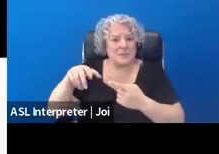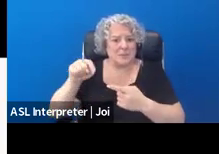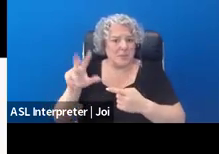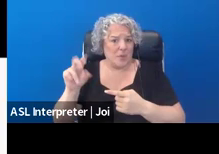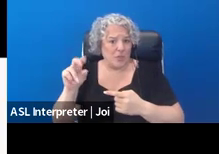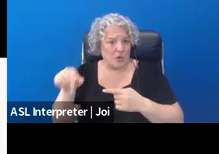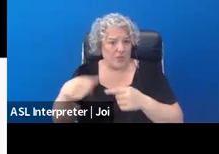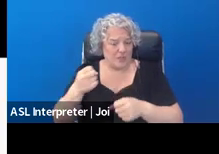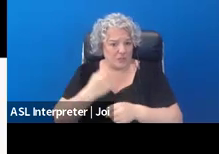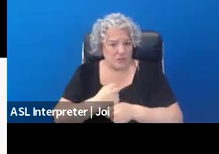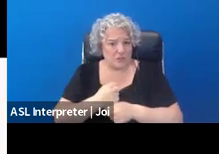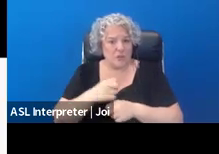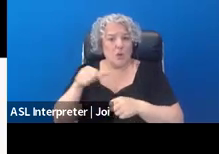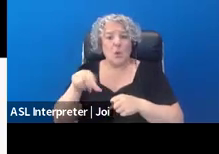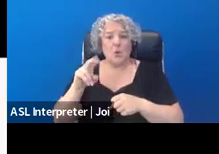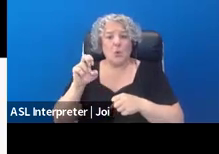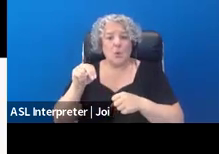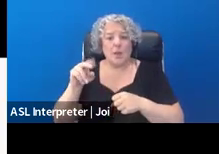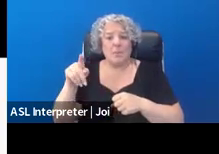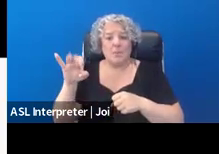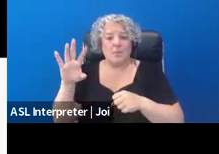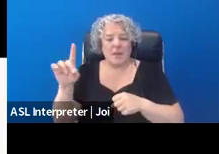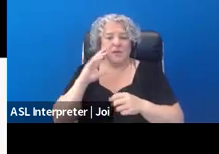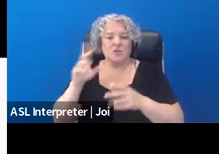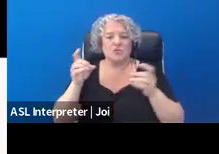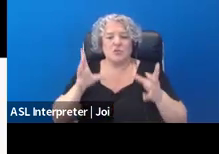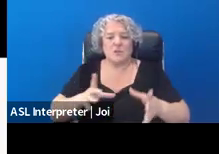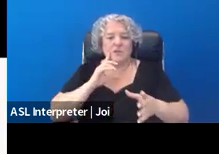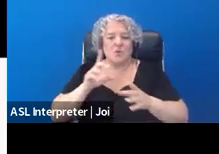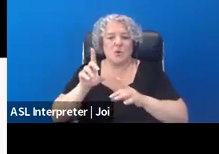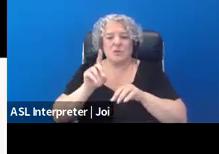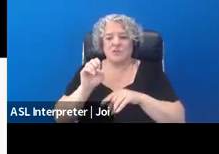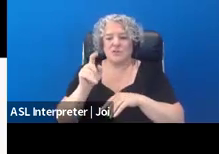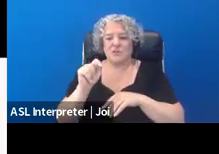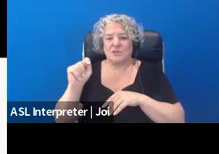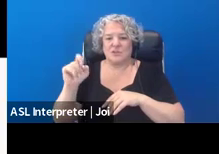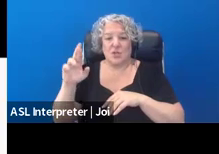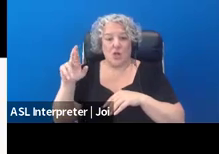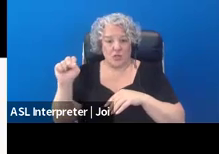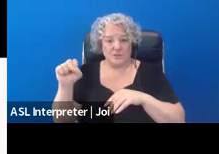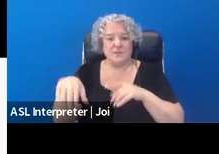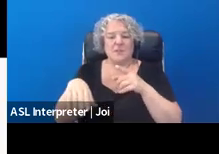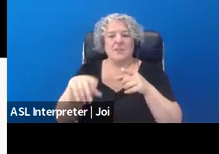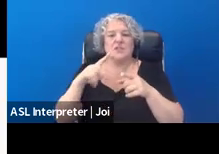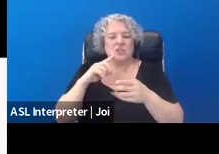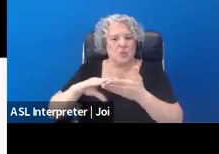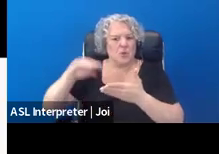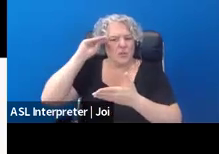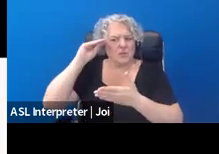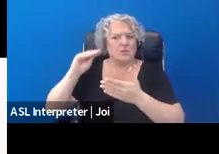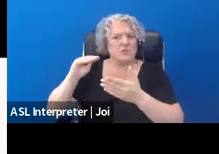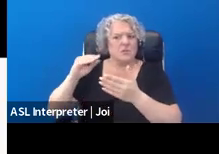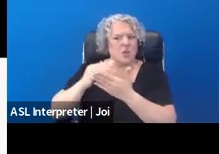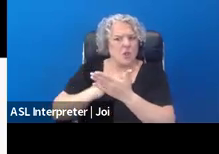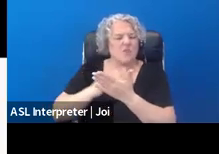year. Gwen Packard, the director of STARS Indigenous Safe Housing Center, will share some lessons learned from the National